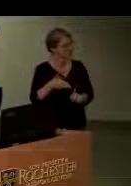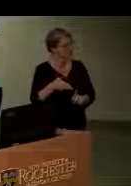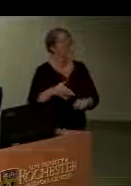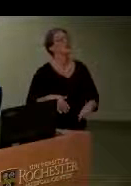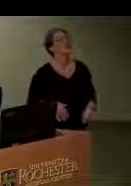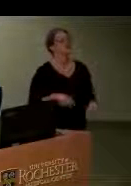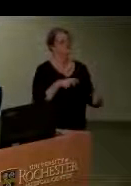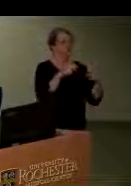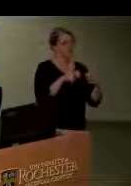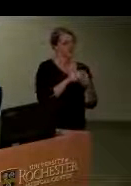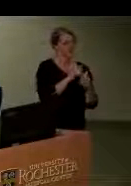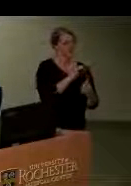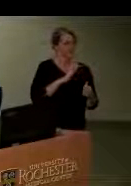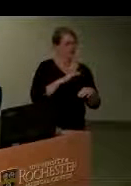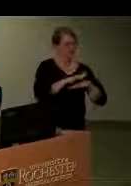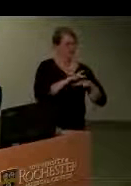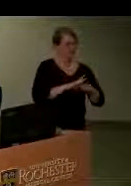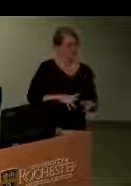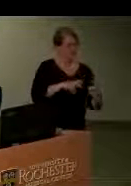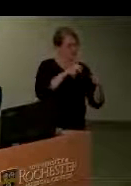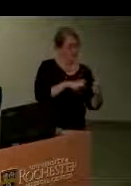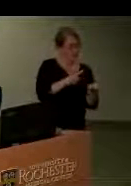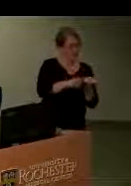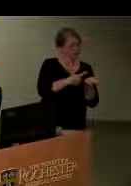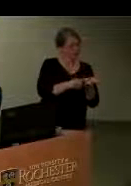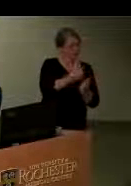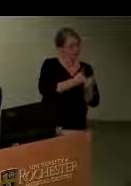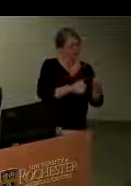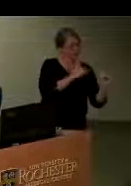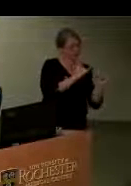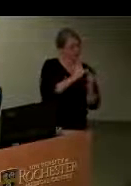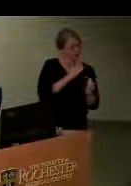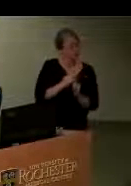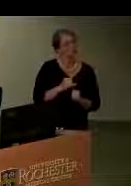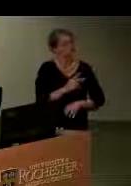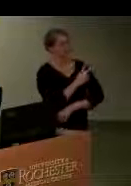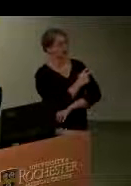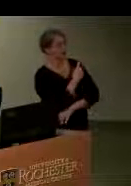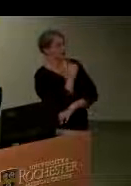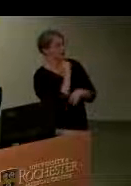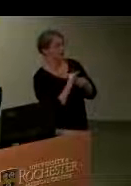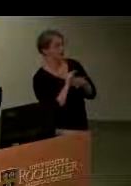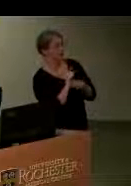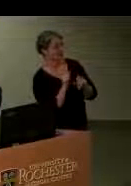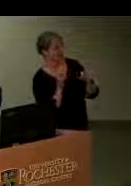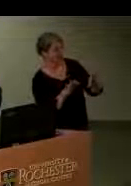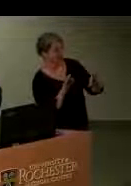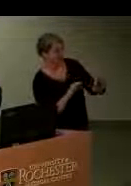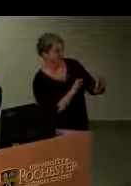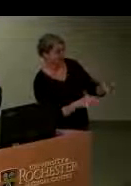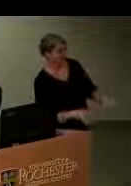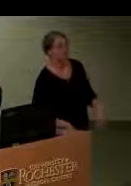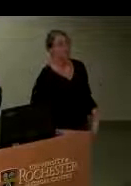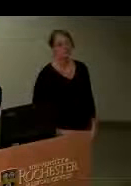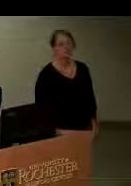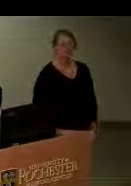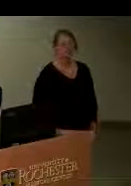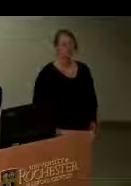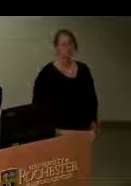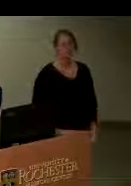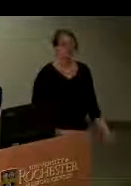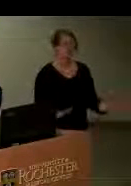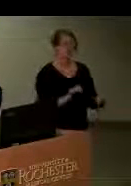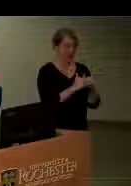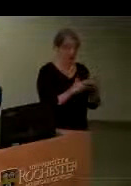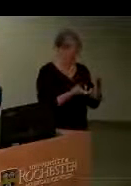sit with their faculty advisors and go over pieces of it. The patients are trained to give them feedback about how they